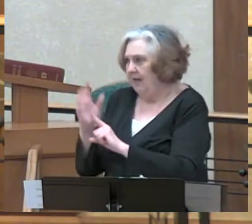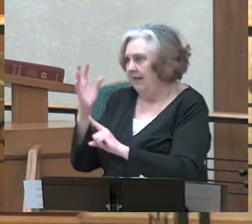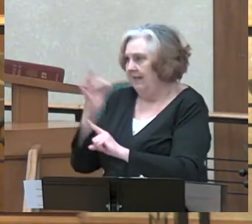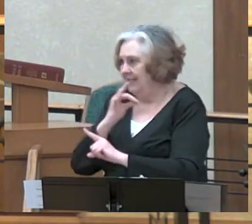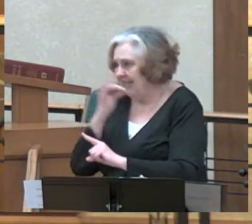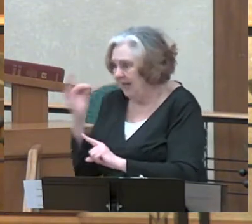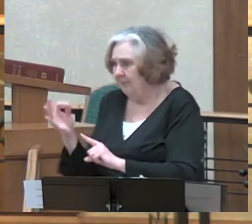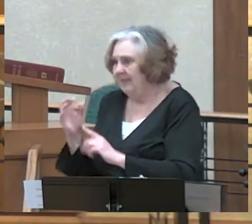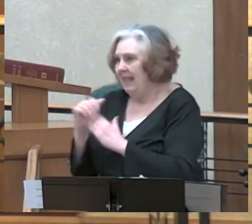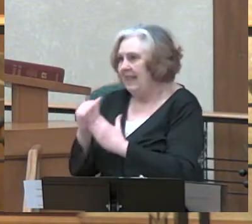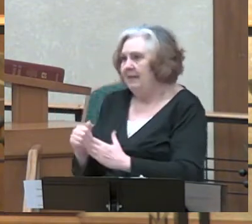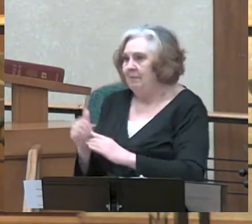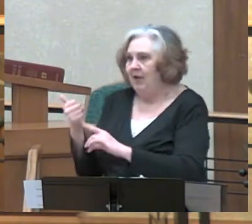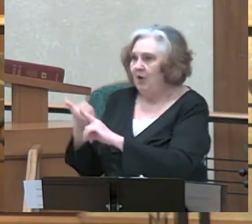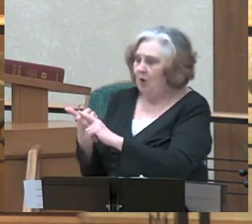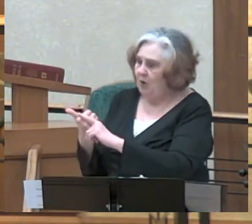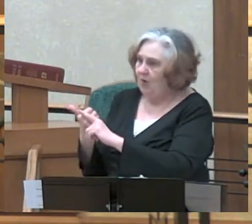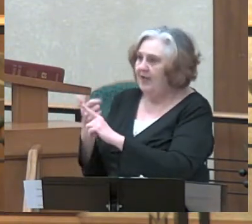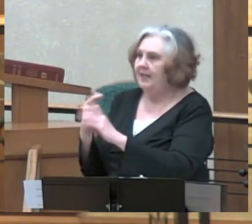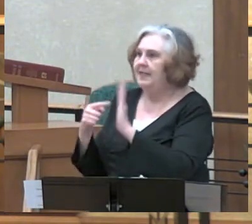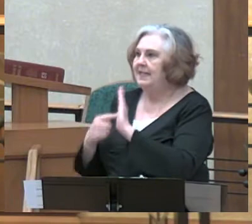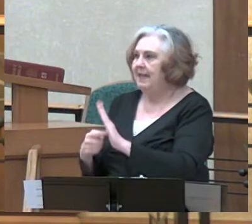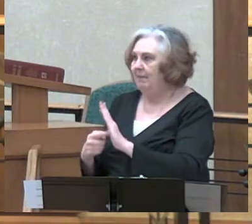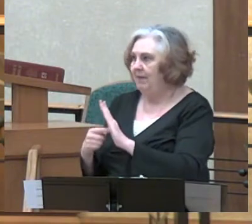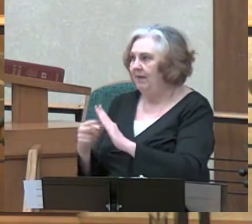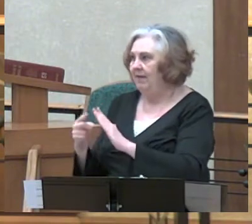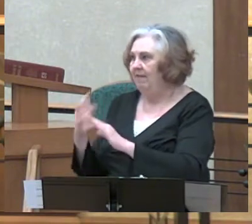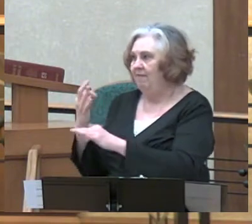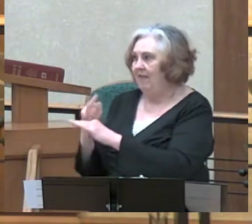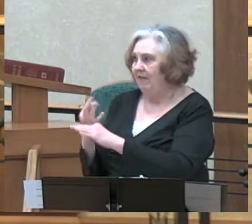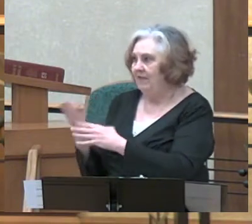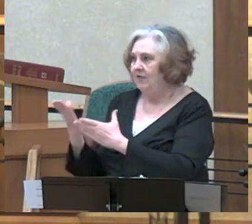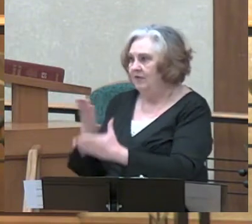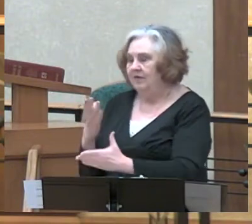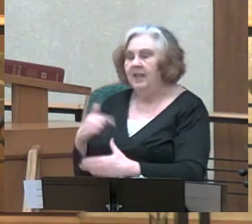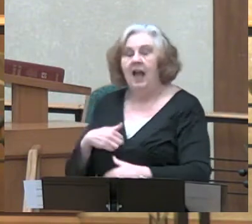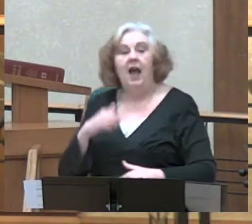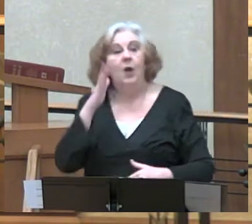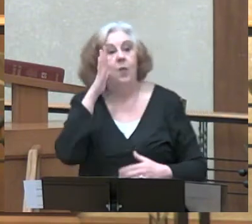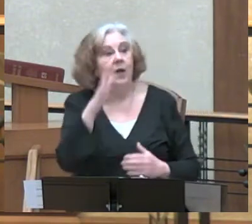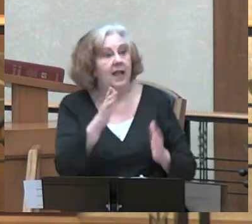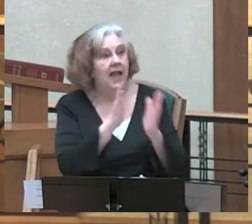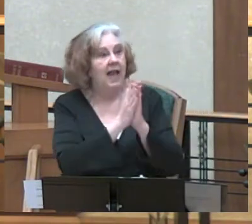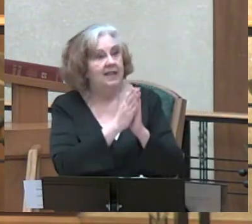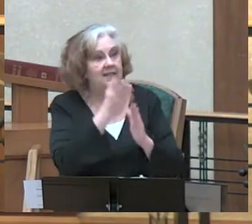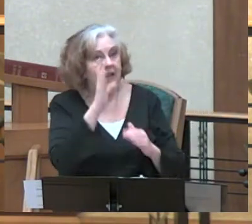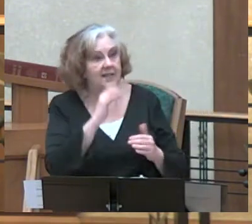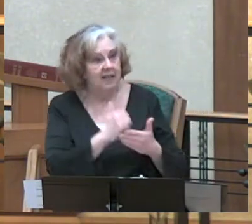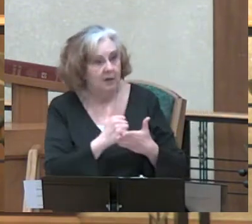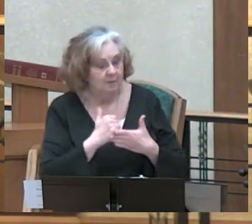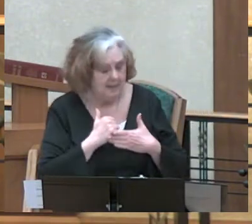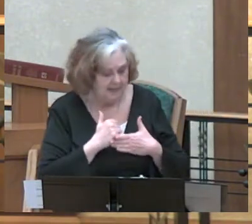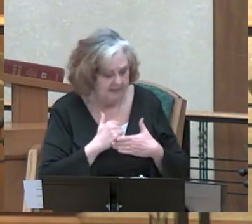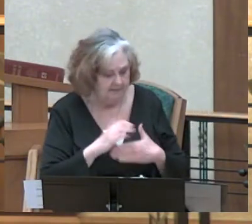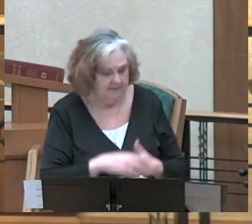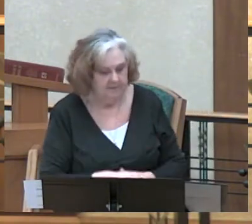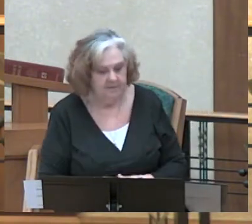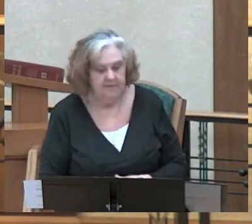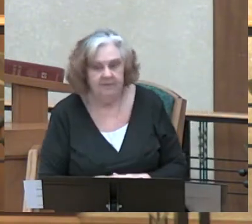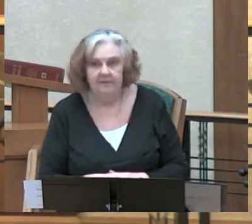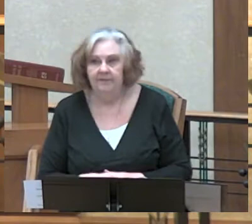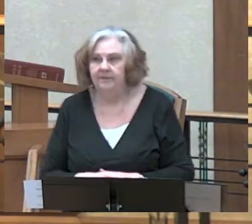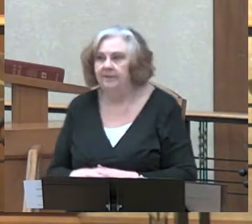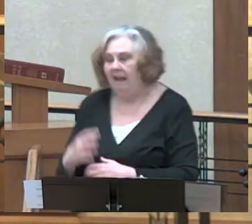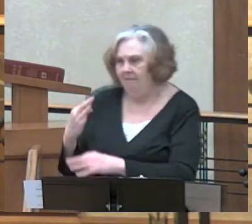own example in faithful service and holy living? I will, and I ask God to help me. Will you give